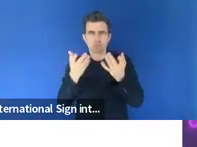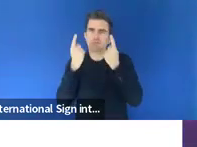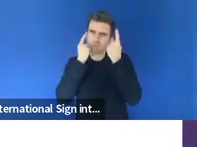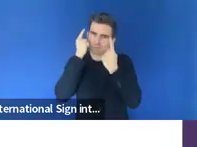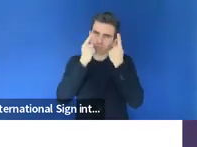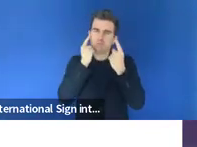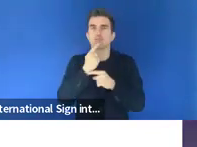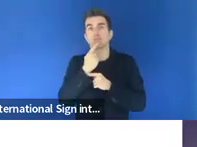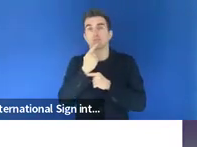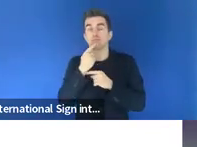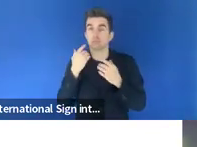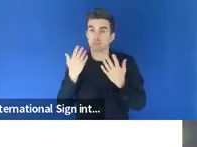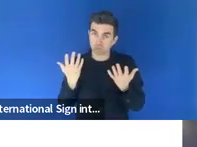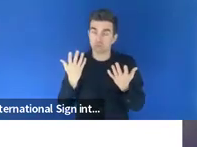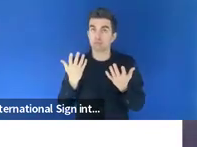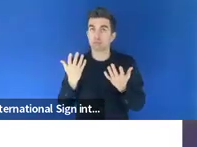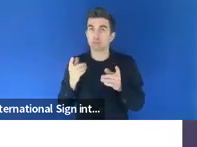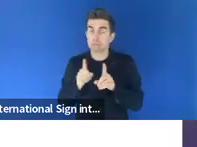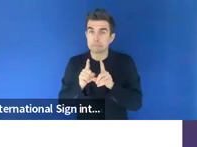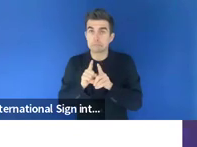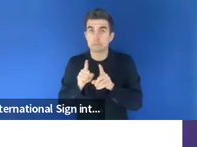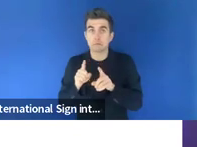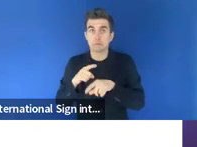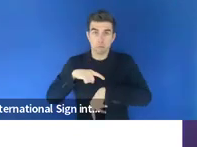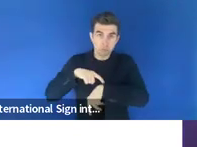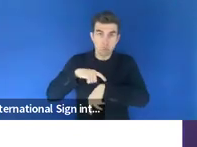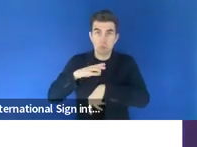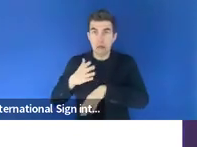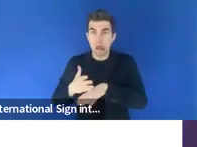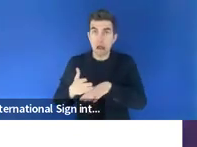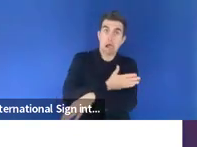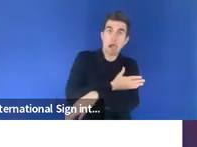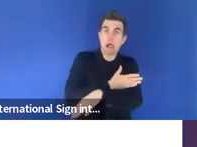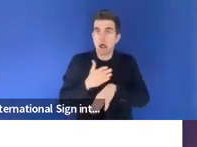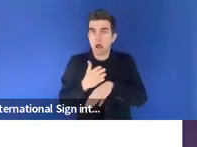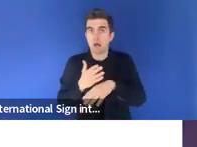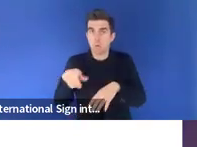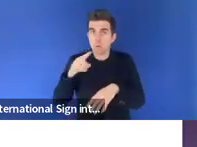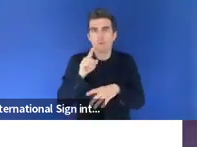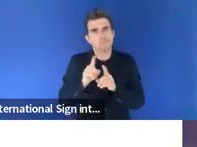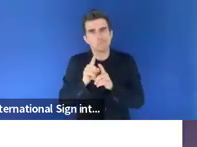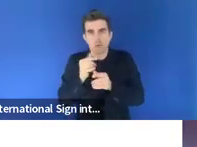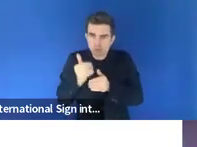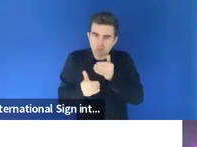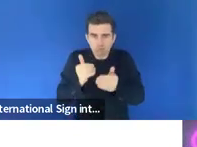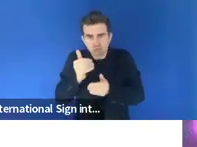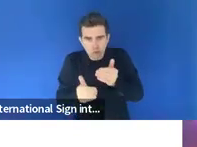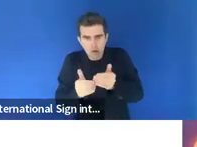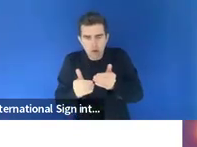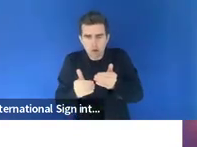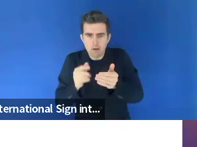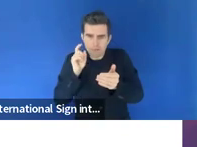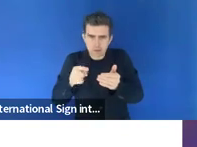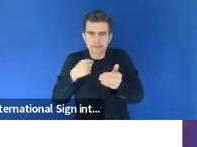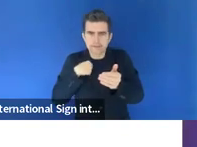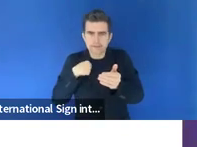initiative. It can be something that a lot of people who start initiatives kind of are you know, chomping at the bit. They're so ready to grow.